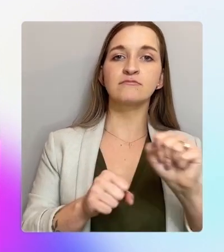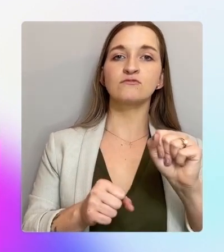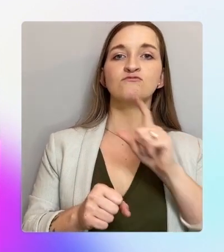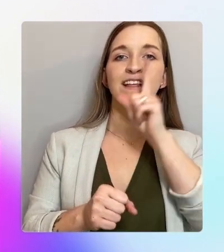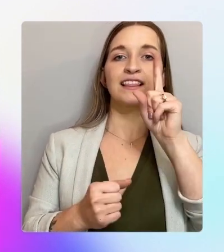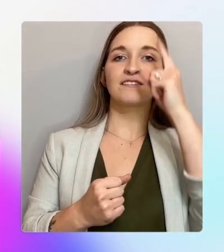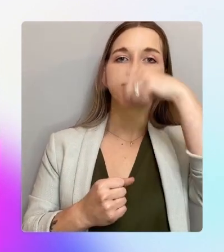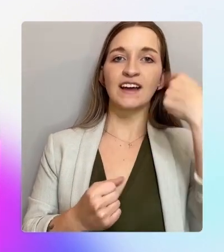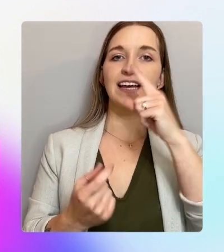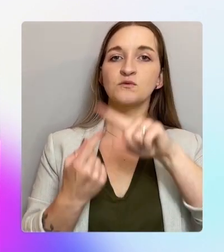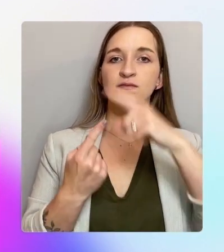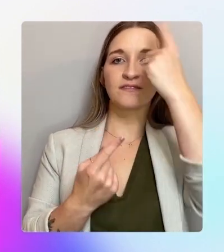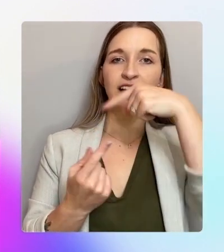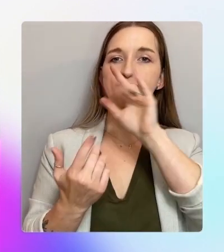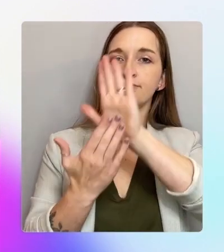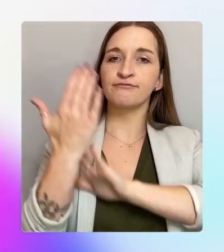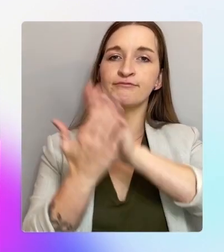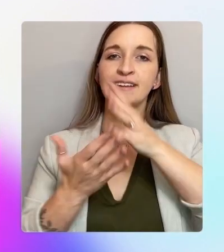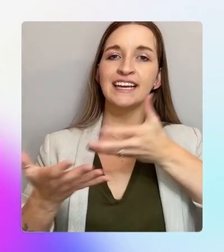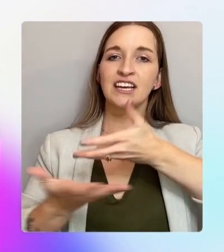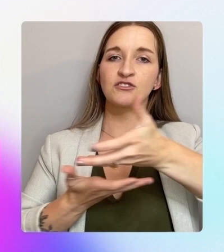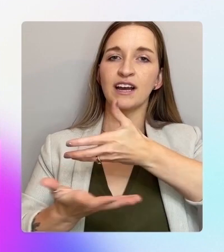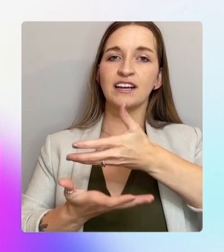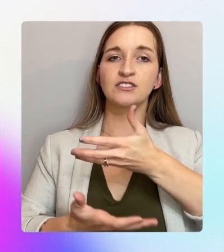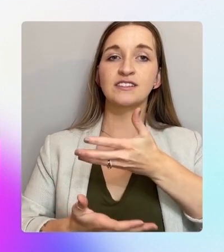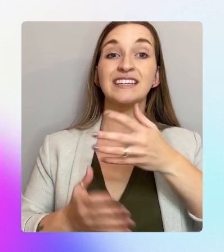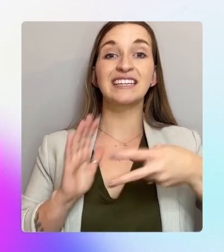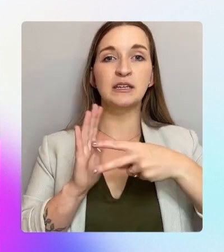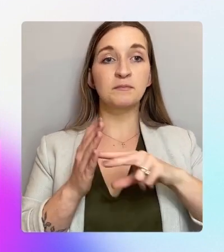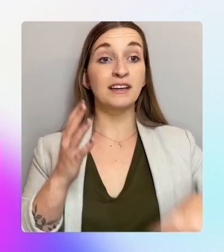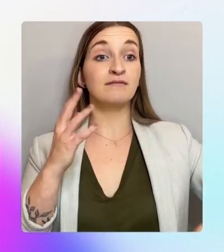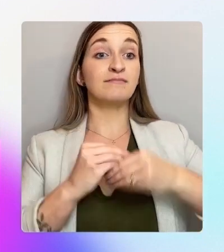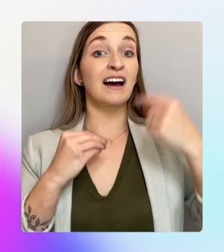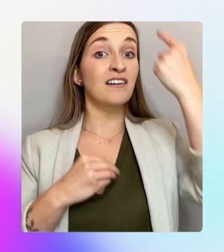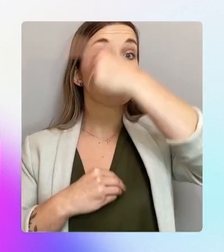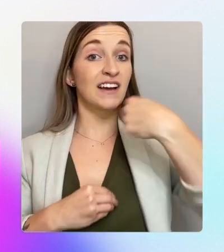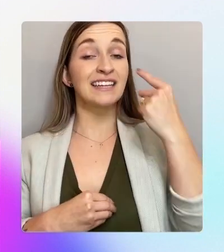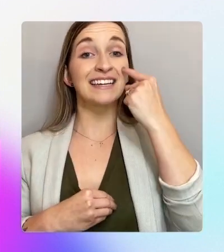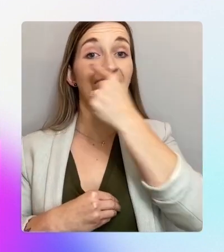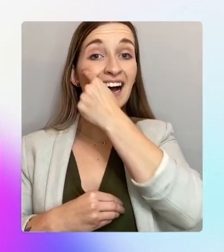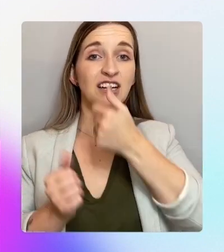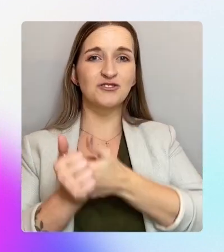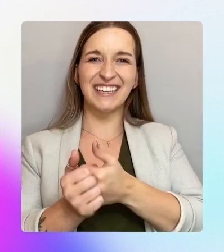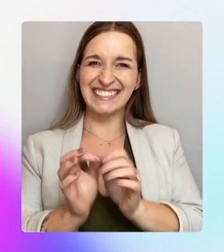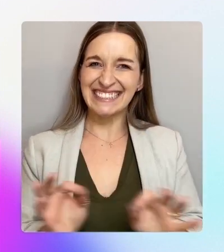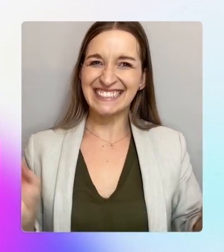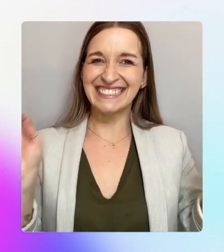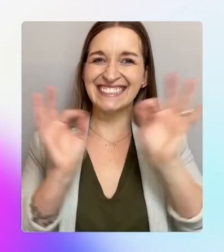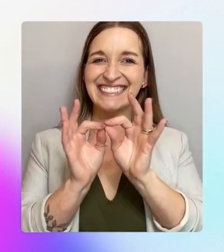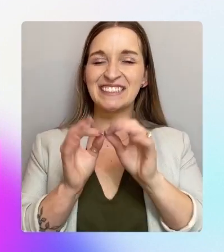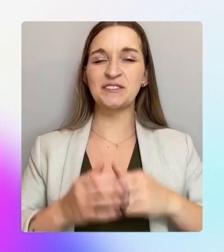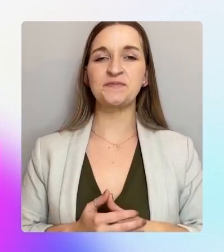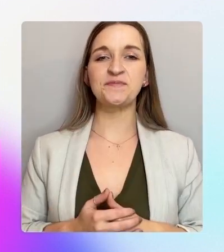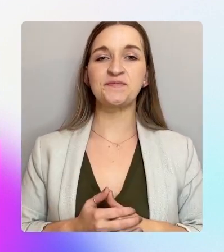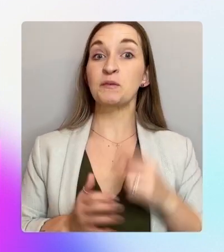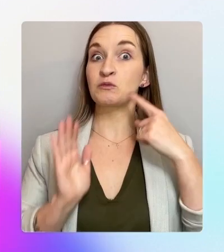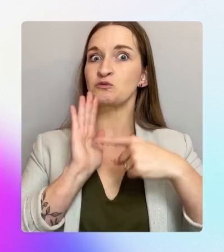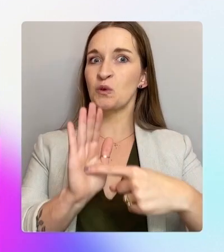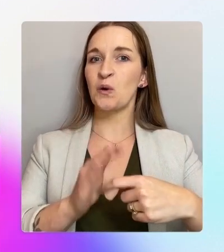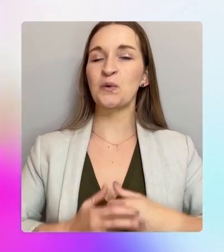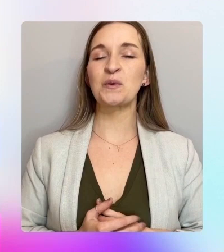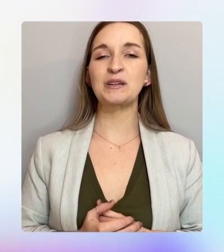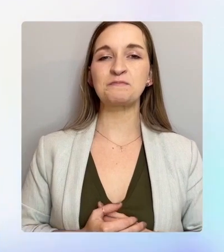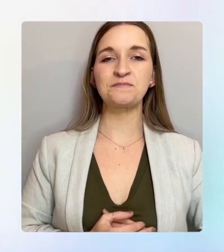face-to-face interaction with each other, and the introduction of face tracking and eye tracking is a major part of that vision. Here, let me show